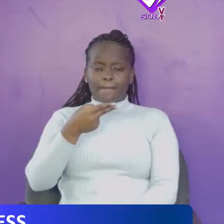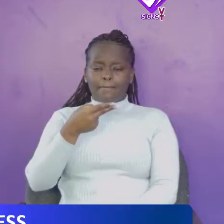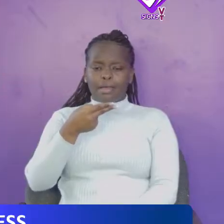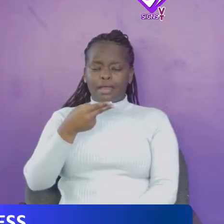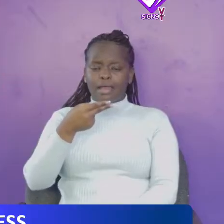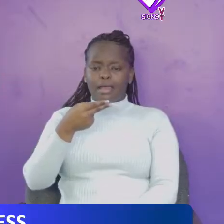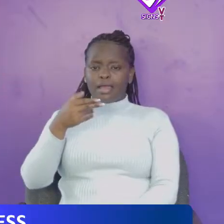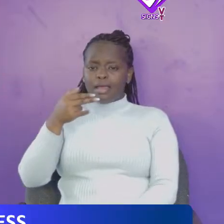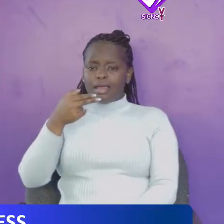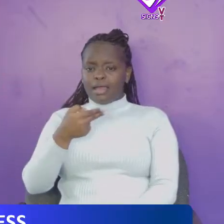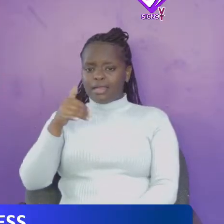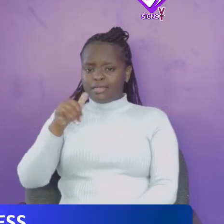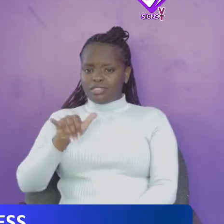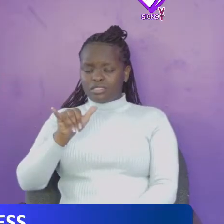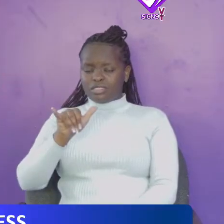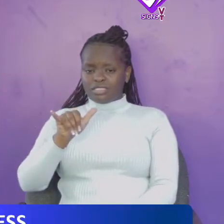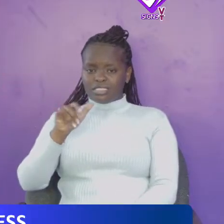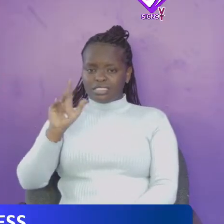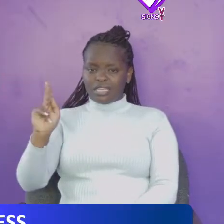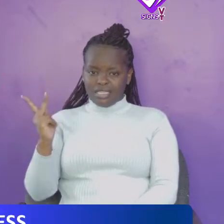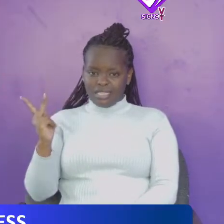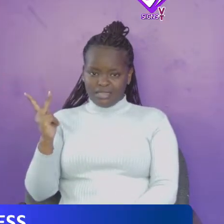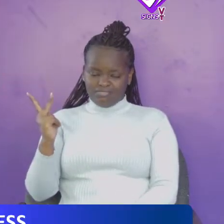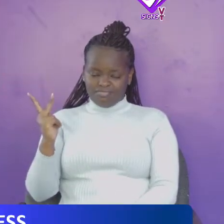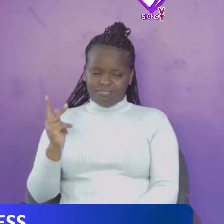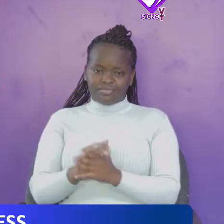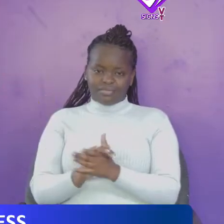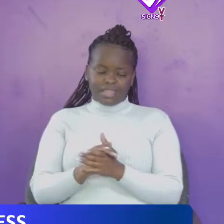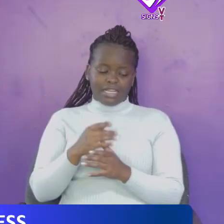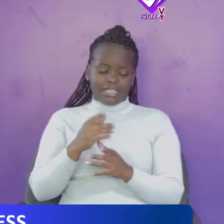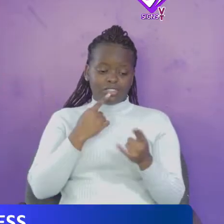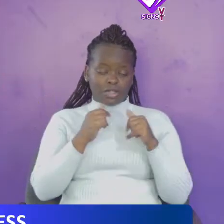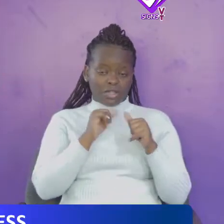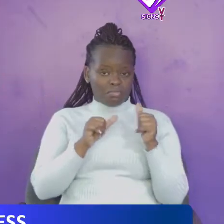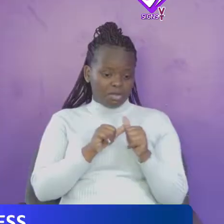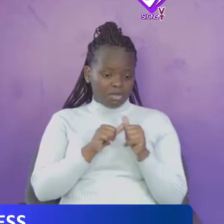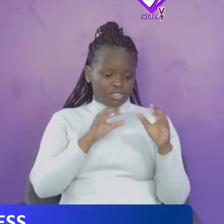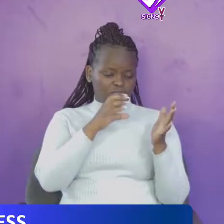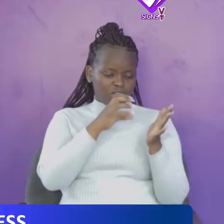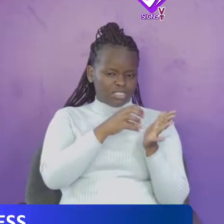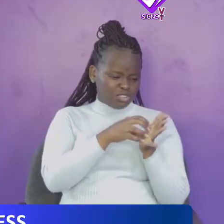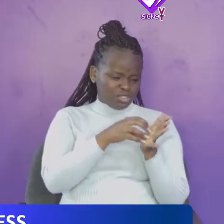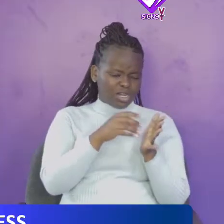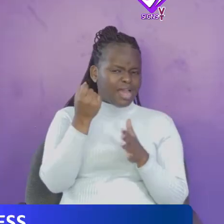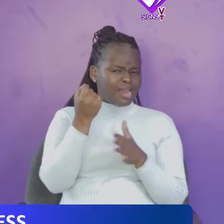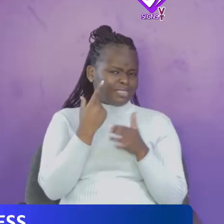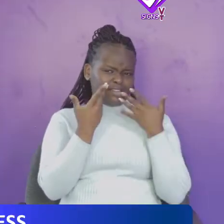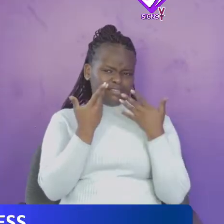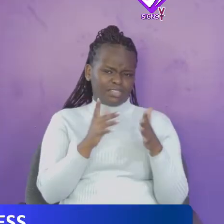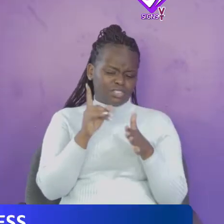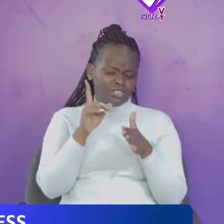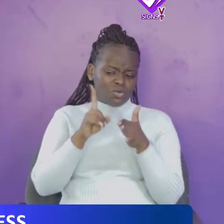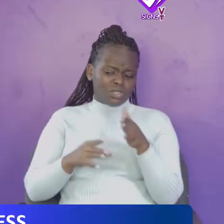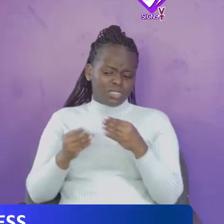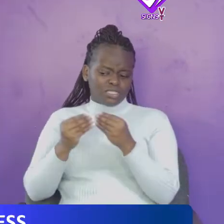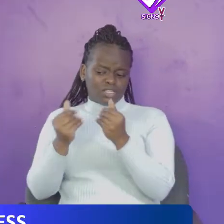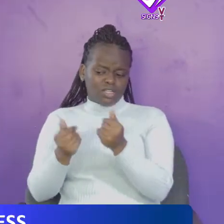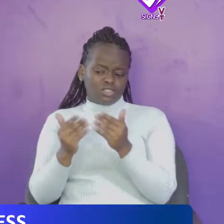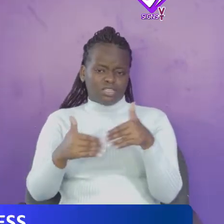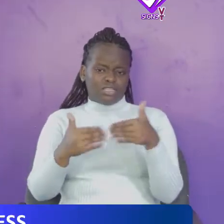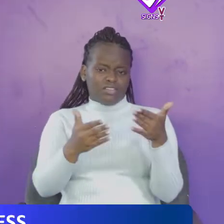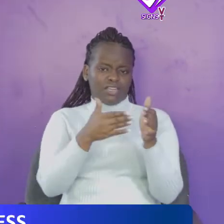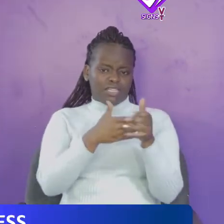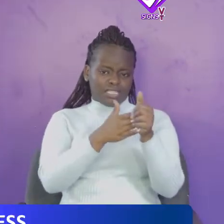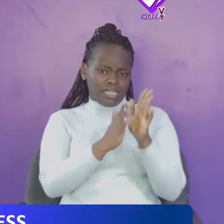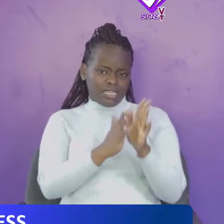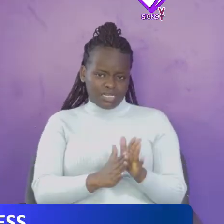Hyperhidrosis Awareness Kenya, because we've spoken about the condition, we understand it. What interventions are you putting in place as a leader